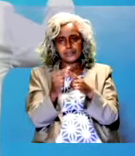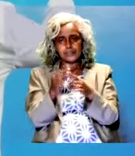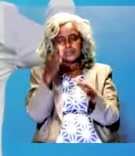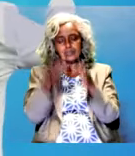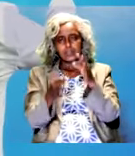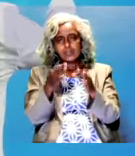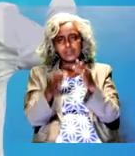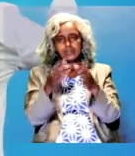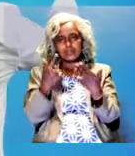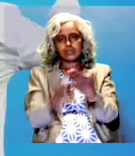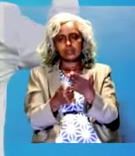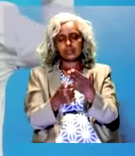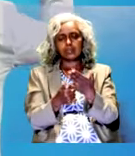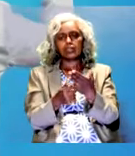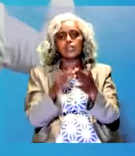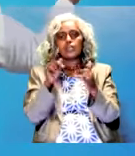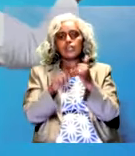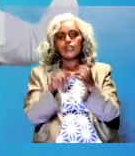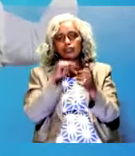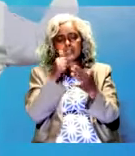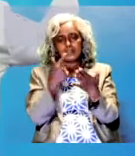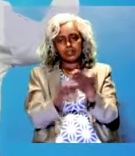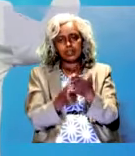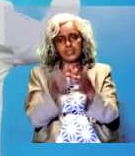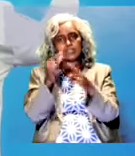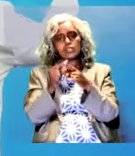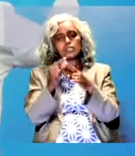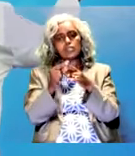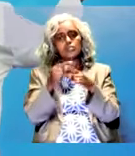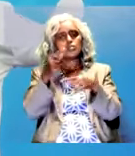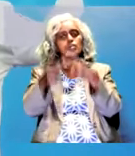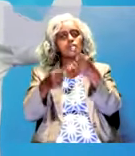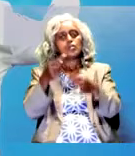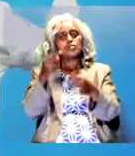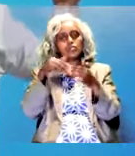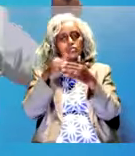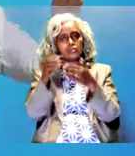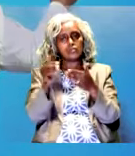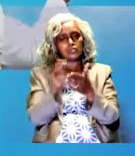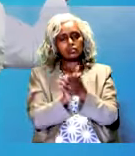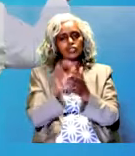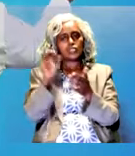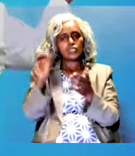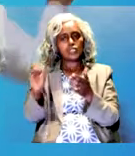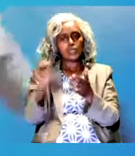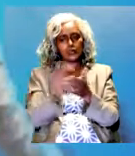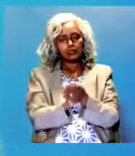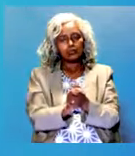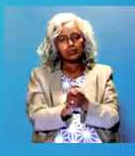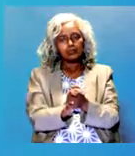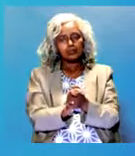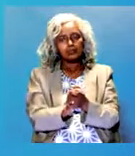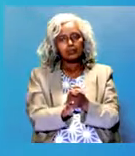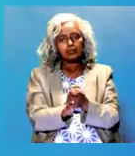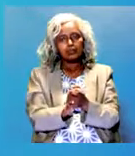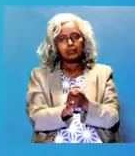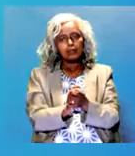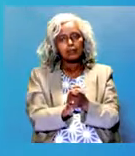if you just proceed at infinity, this term, it goes to 0. It goes to 0.